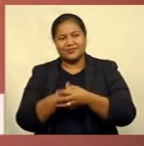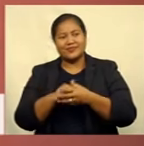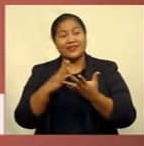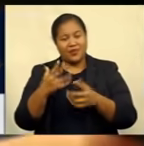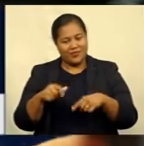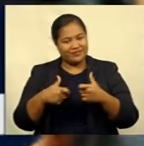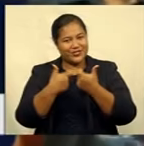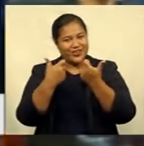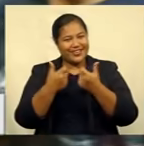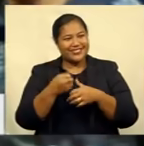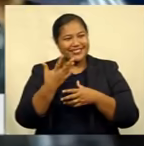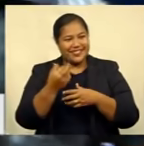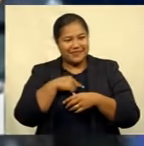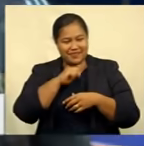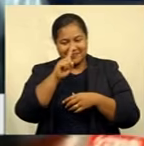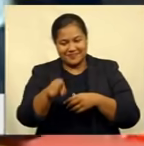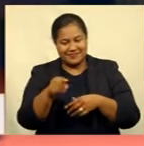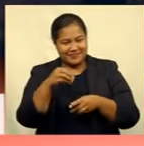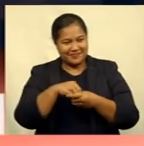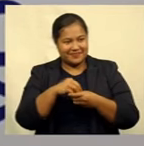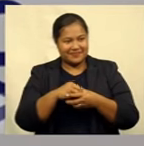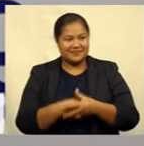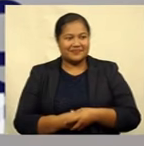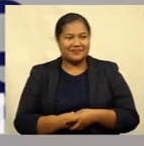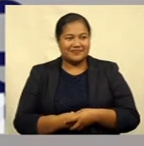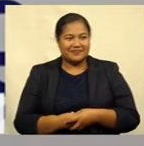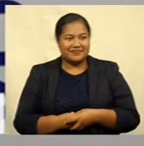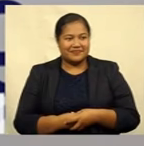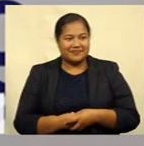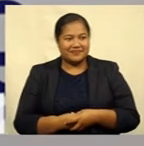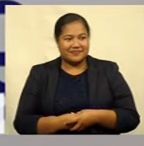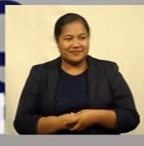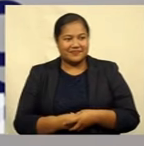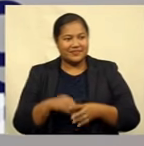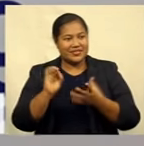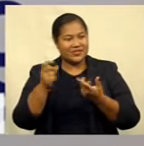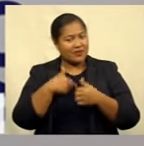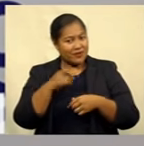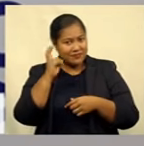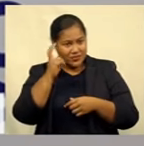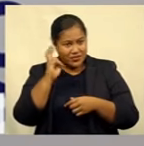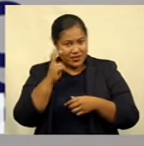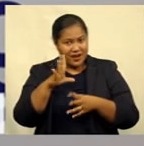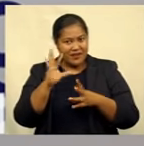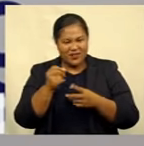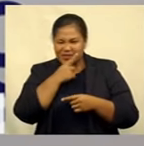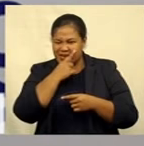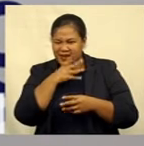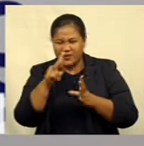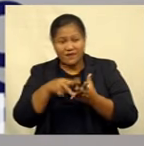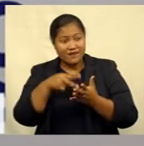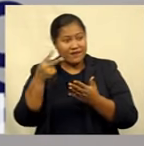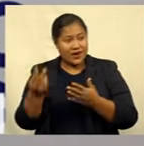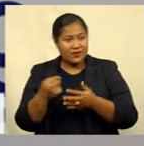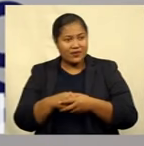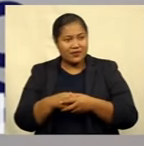challenges get her off court. I don't have any training partner, so I'm training with a guy from Vanuatu, and he's been a very good help to